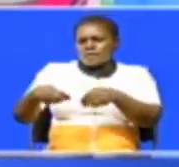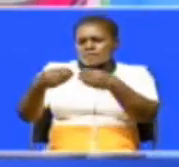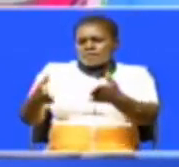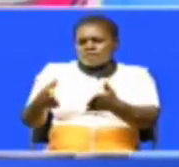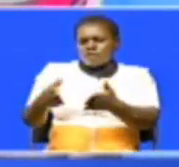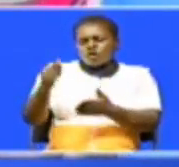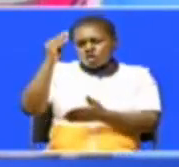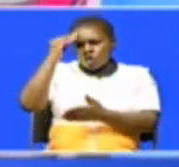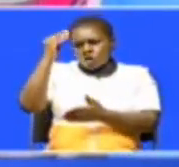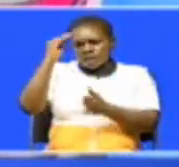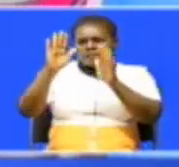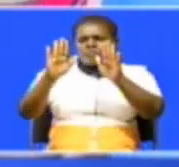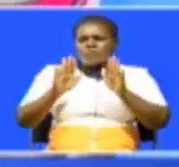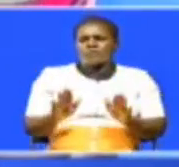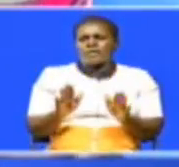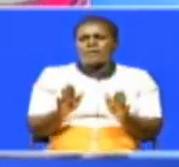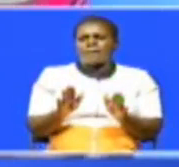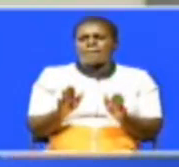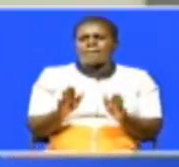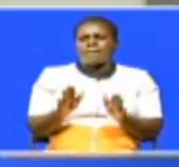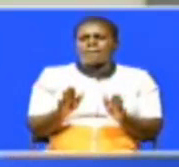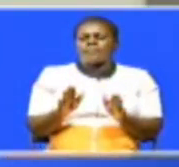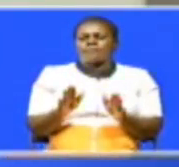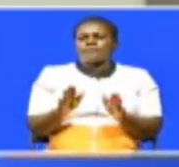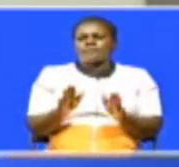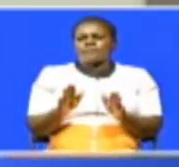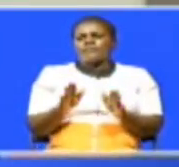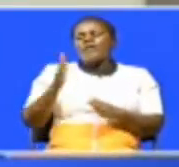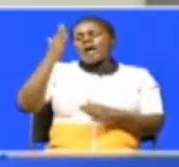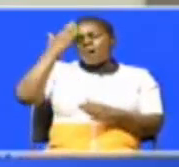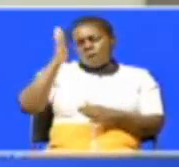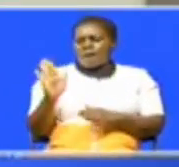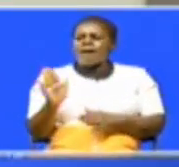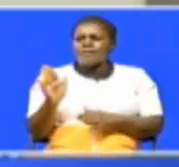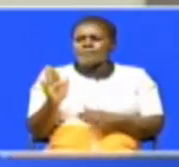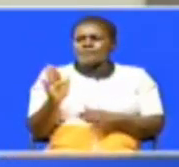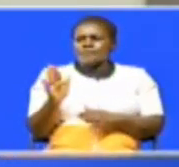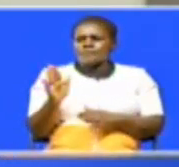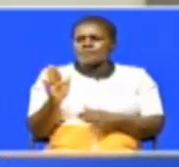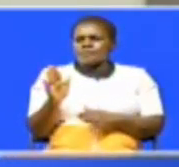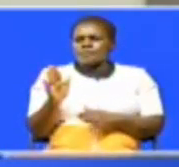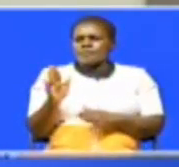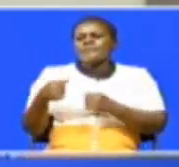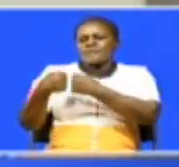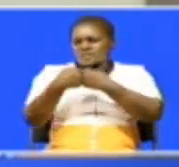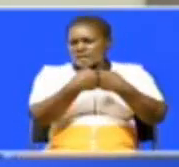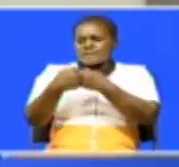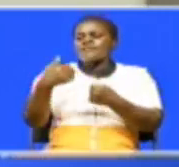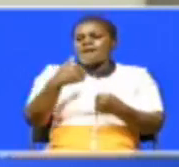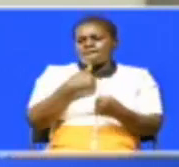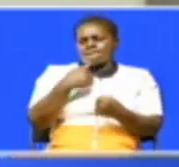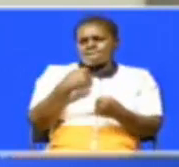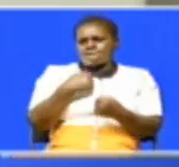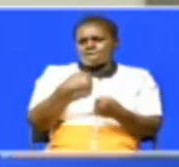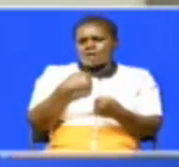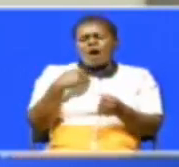with the necessary health education. We know that there are challenges, but